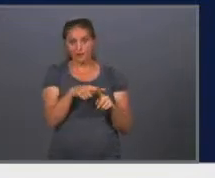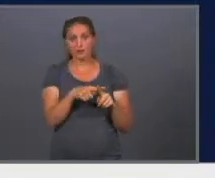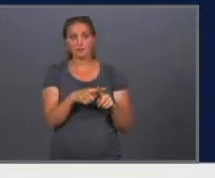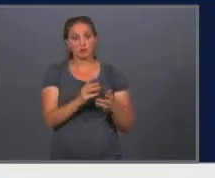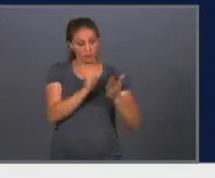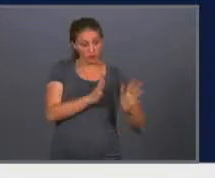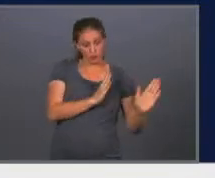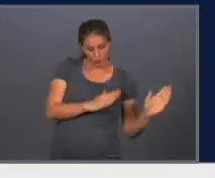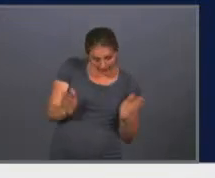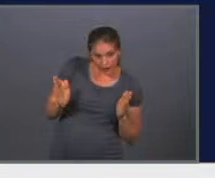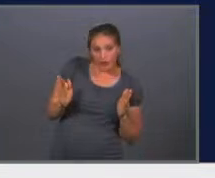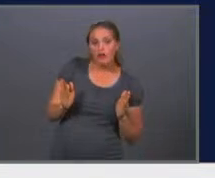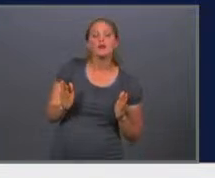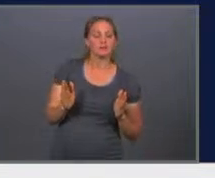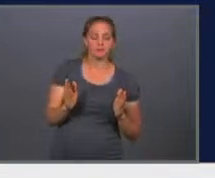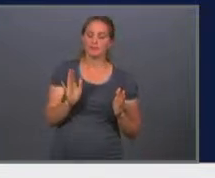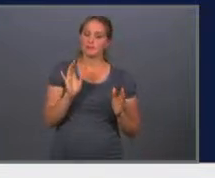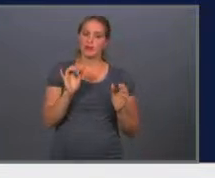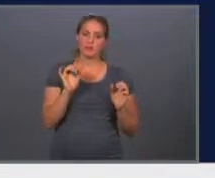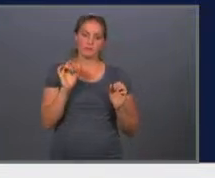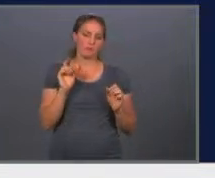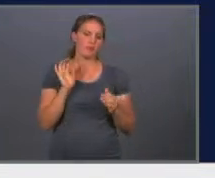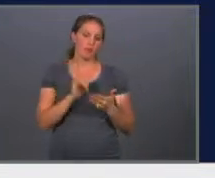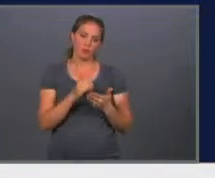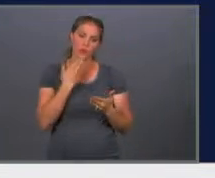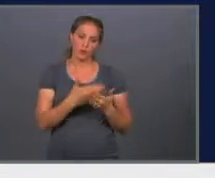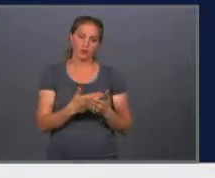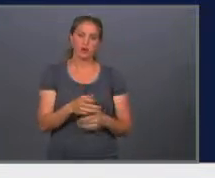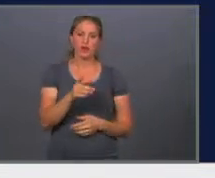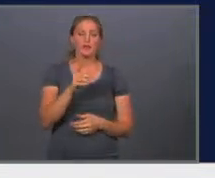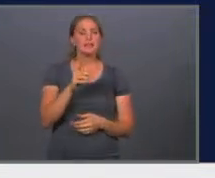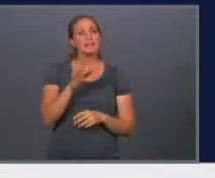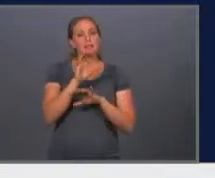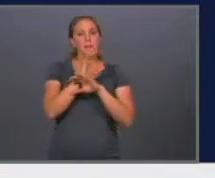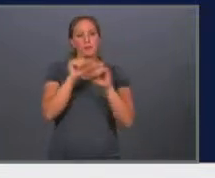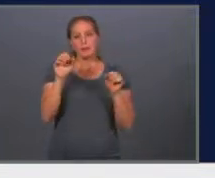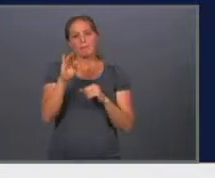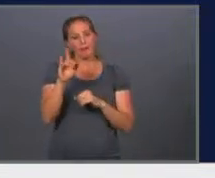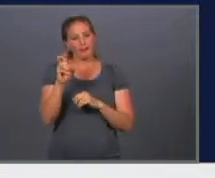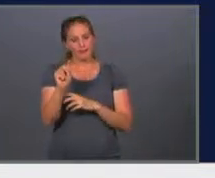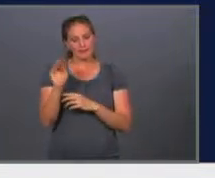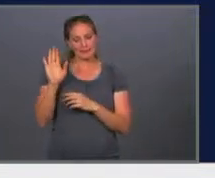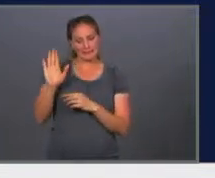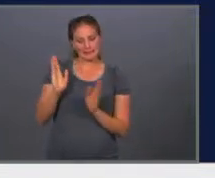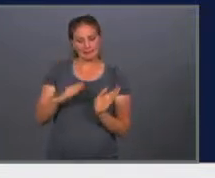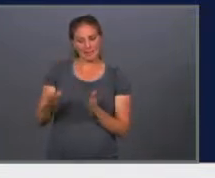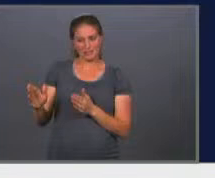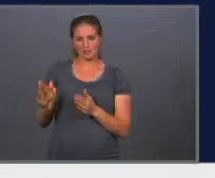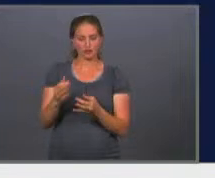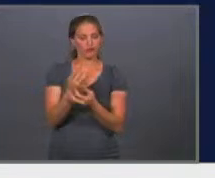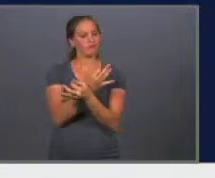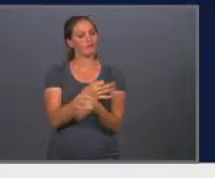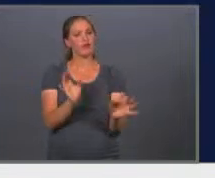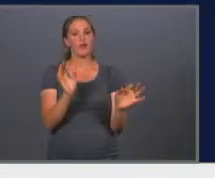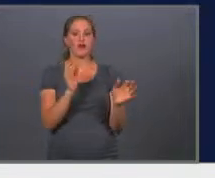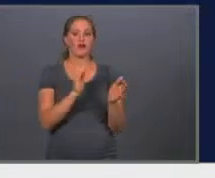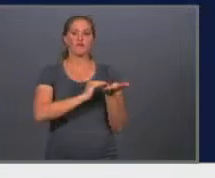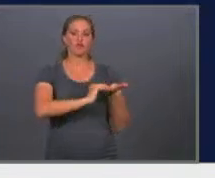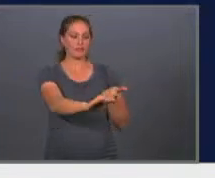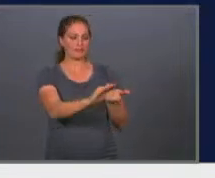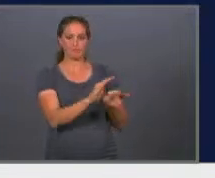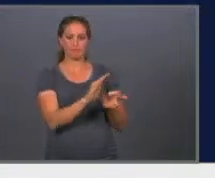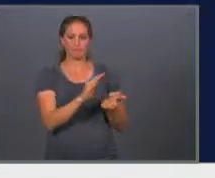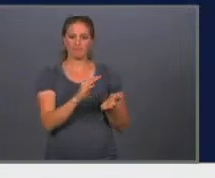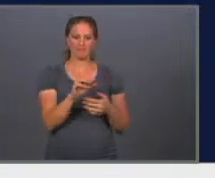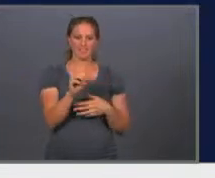that I've been outspoken about this is President Biden's plan to forgive $10,000 to $20,000 in student loan debt